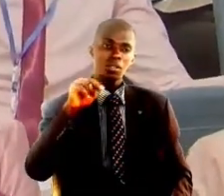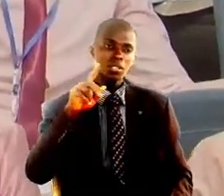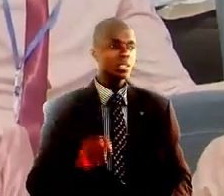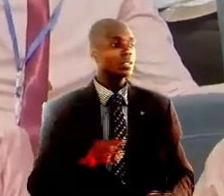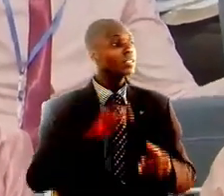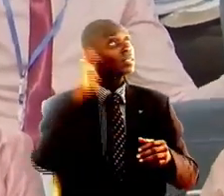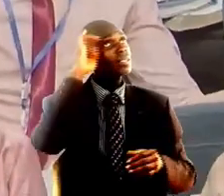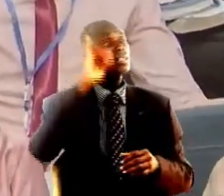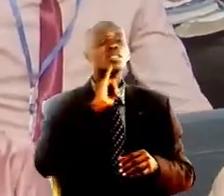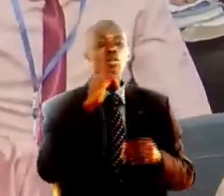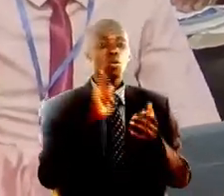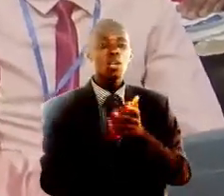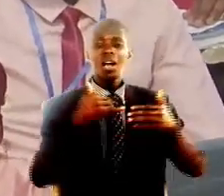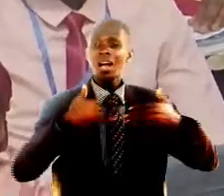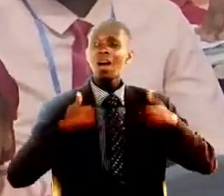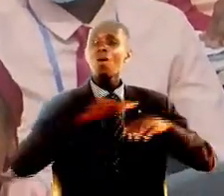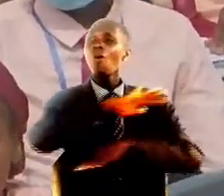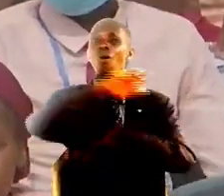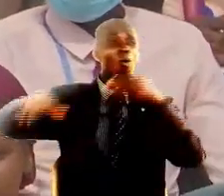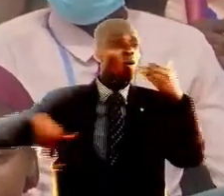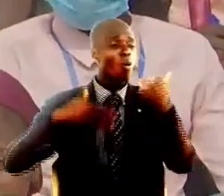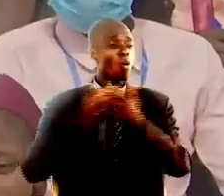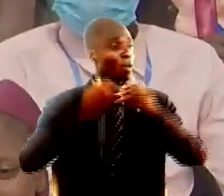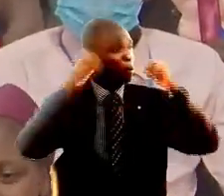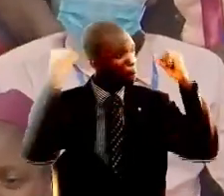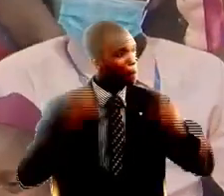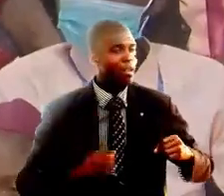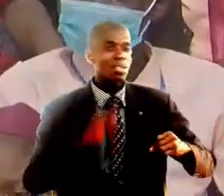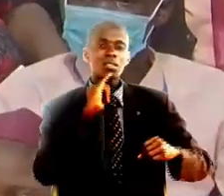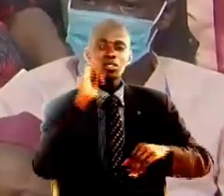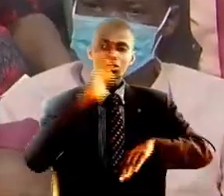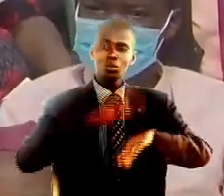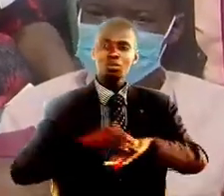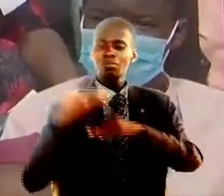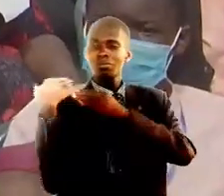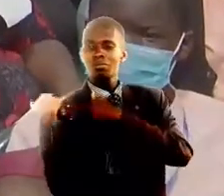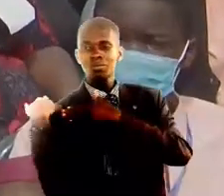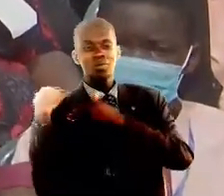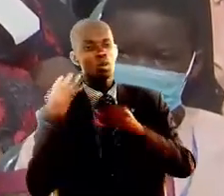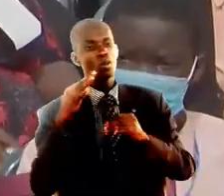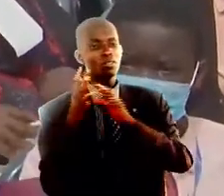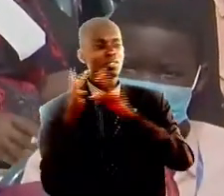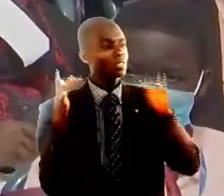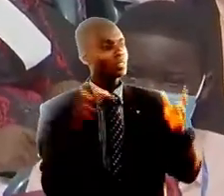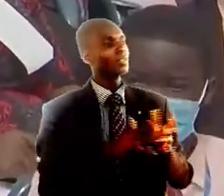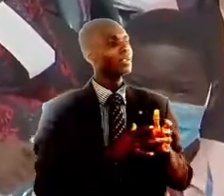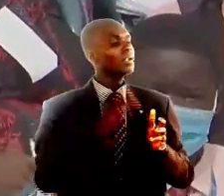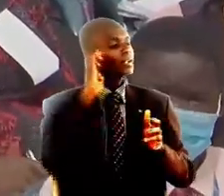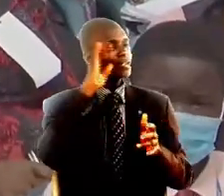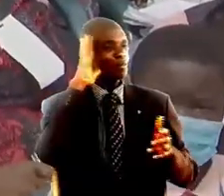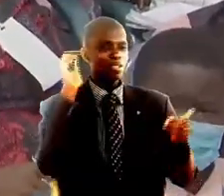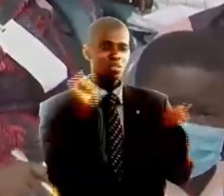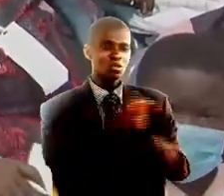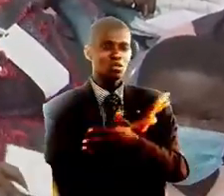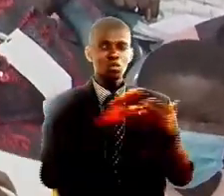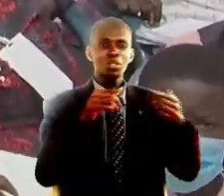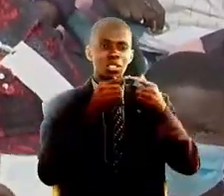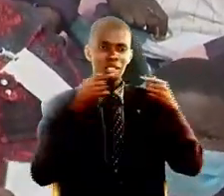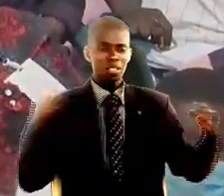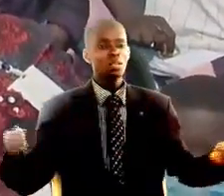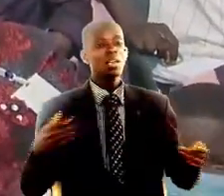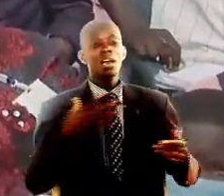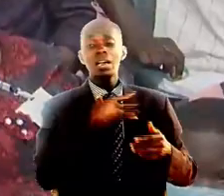will fly. Your destiny will fly. You will look up. They that wait upon the Lord shall renew